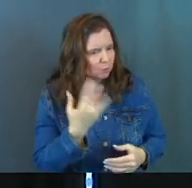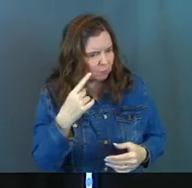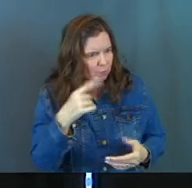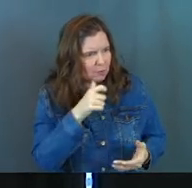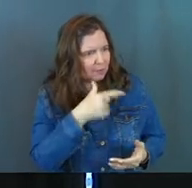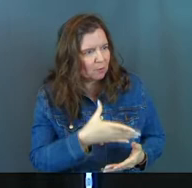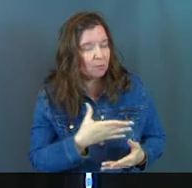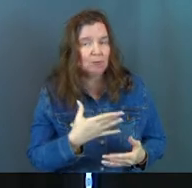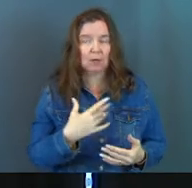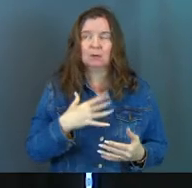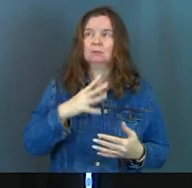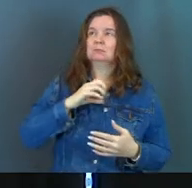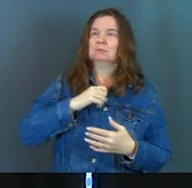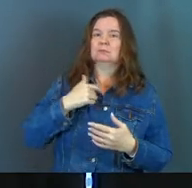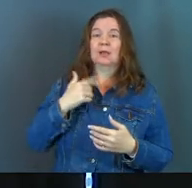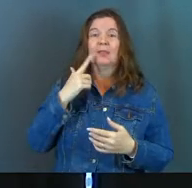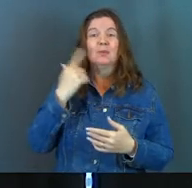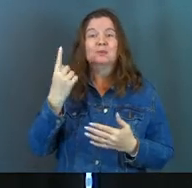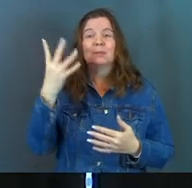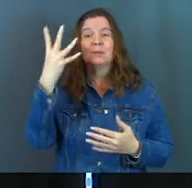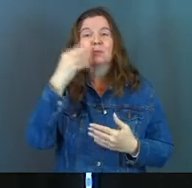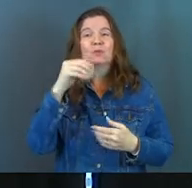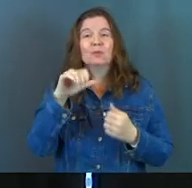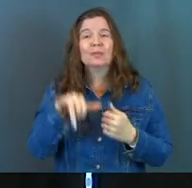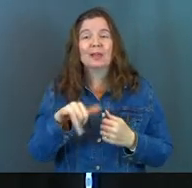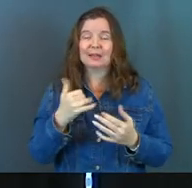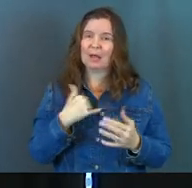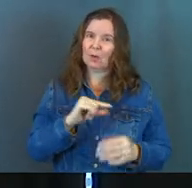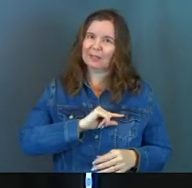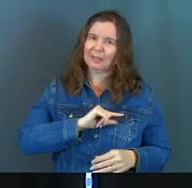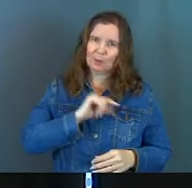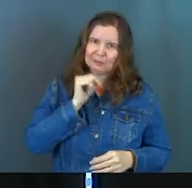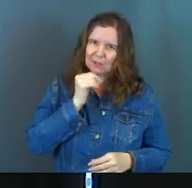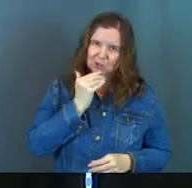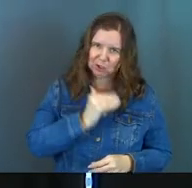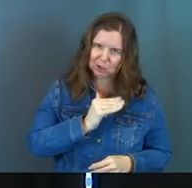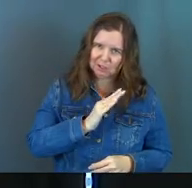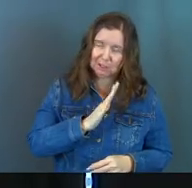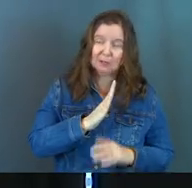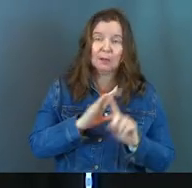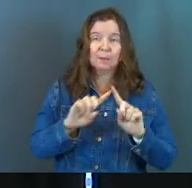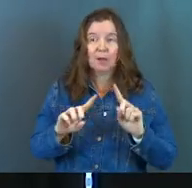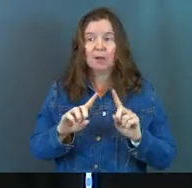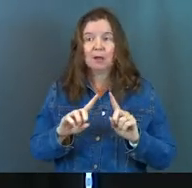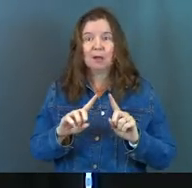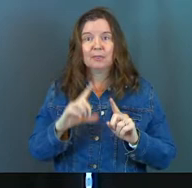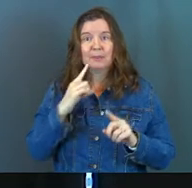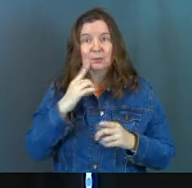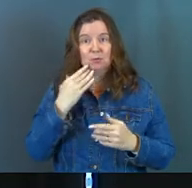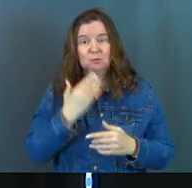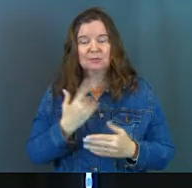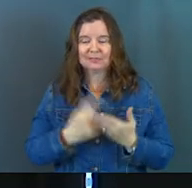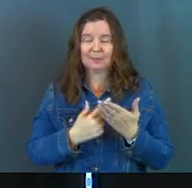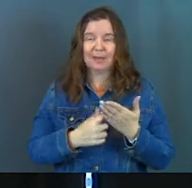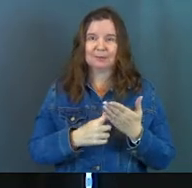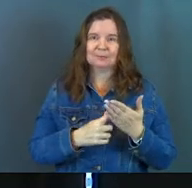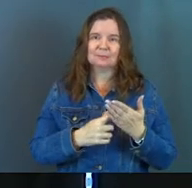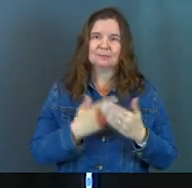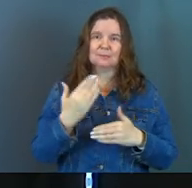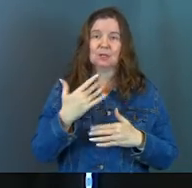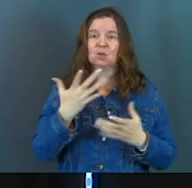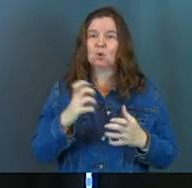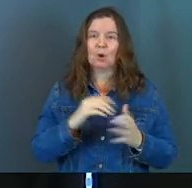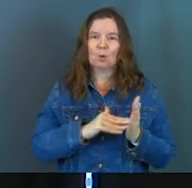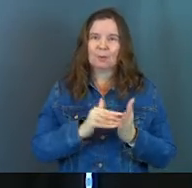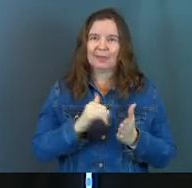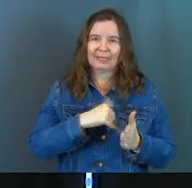you. And it's like, there was something beautiful in that. Now, the guilt was no good, right? Like, sometimes it went too far, and you